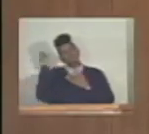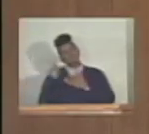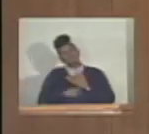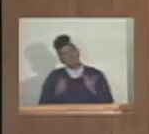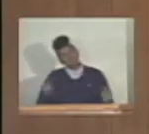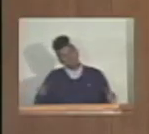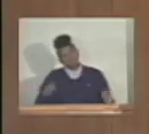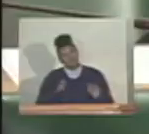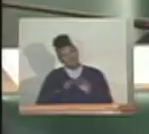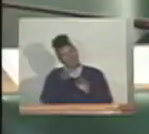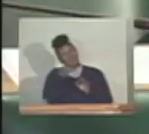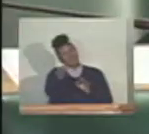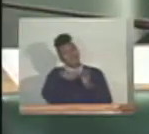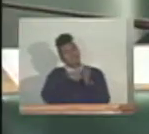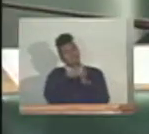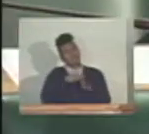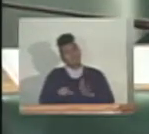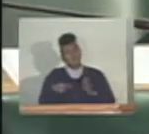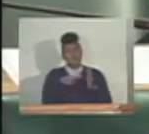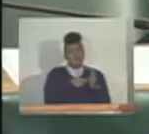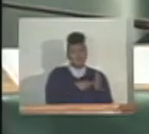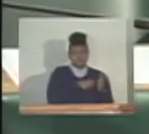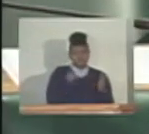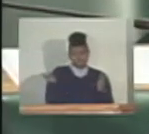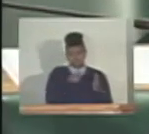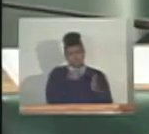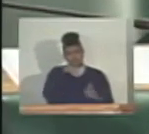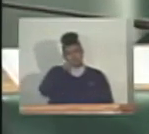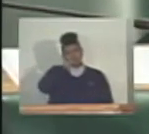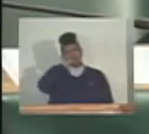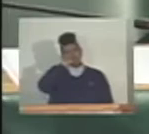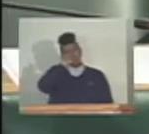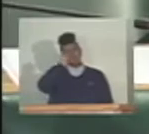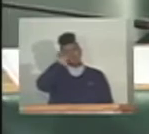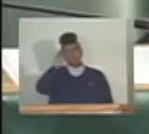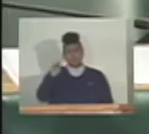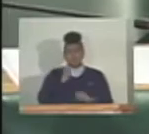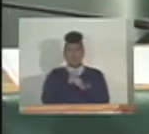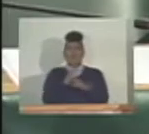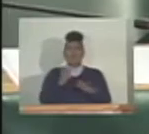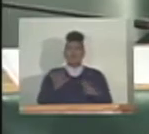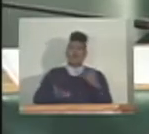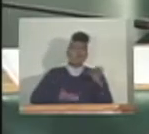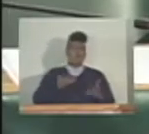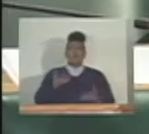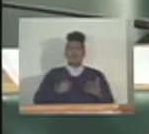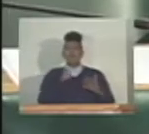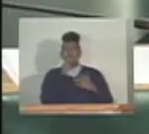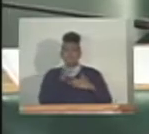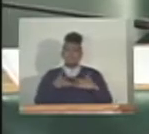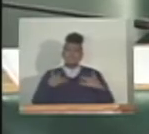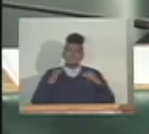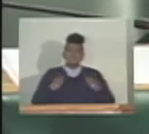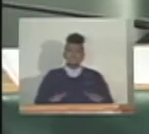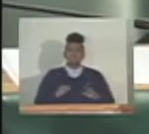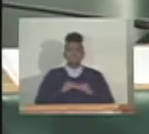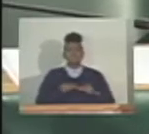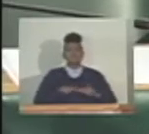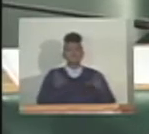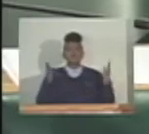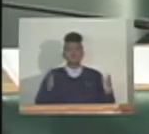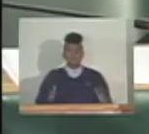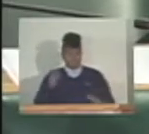in payments both to and from Petrojam have caused a level of unease amongst its suppliers. However, Mr.